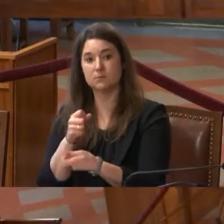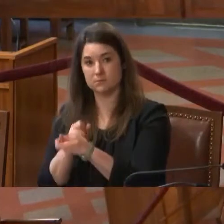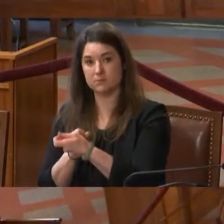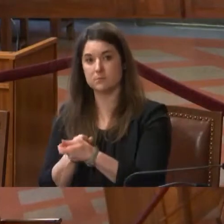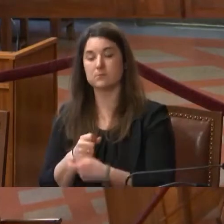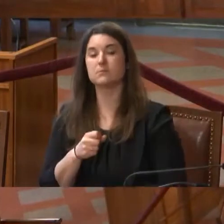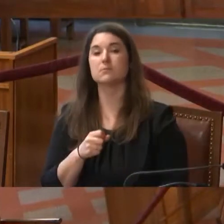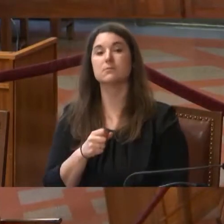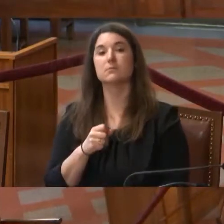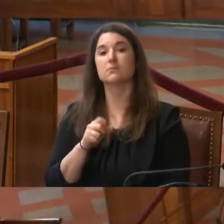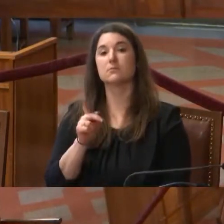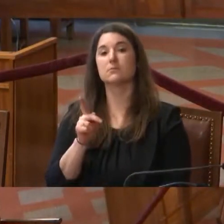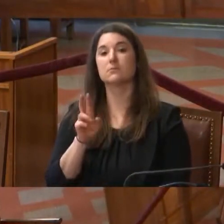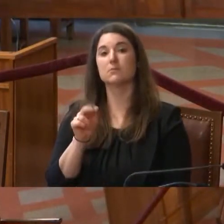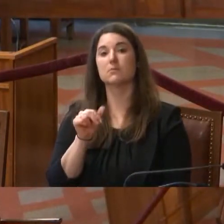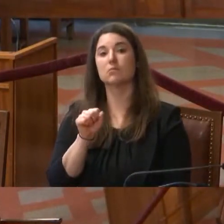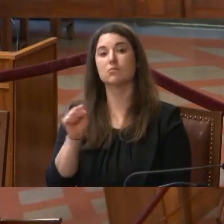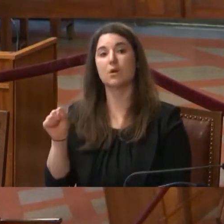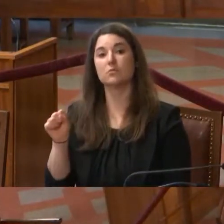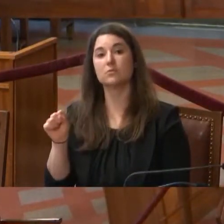Aye. Mr. Kraus.